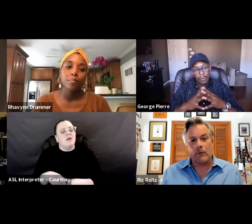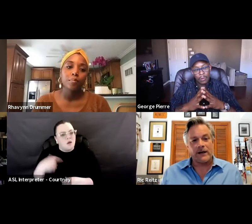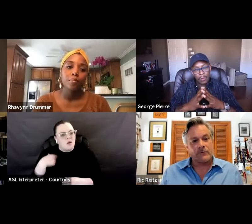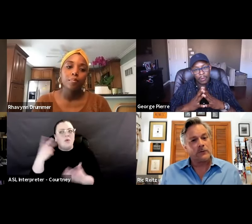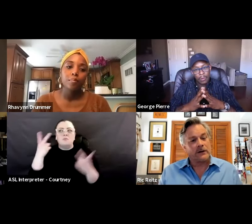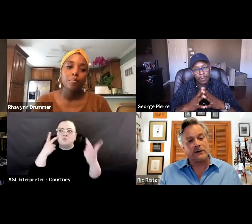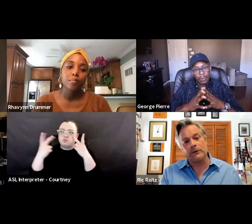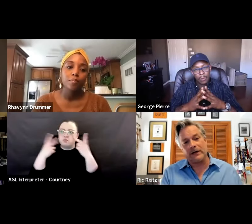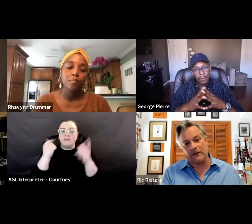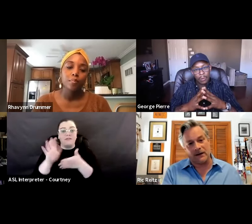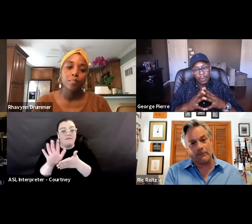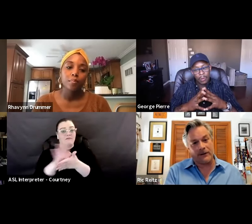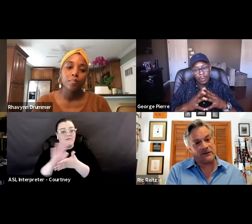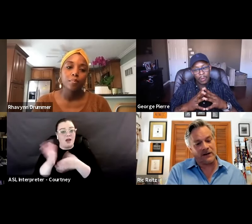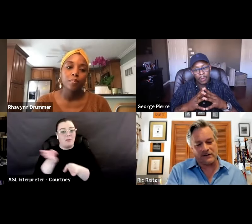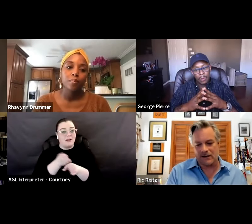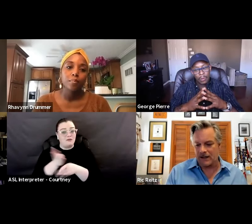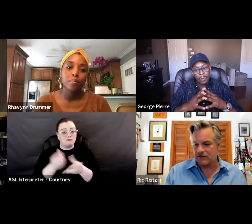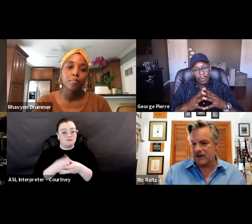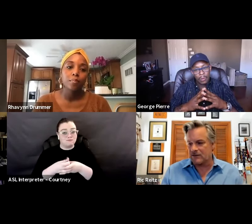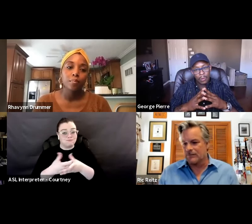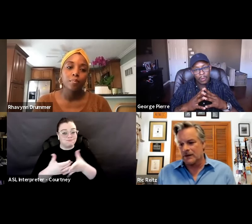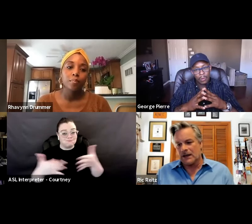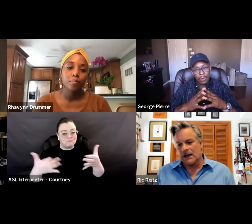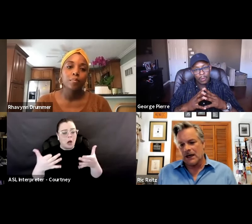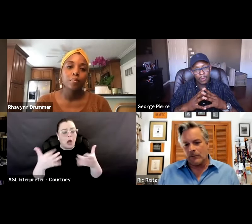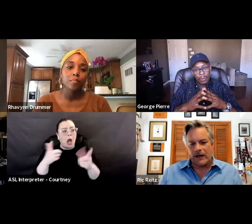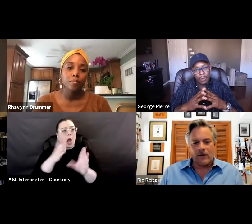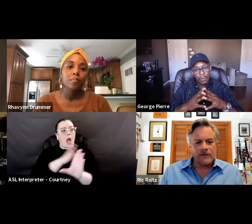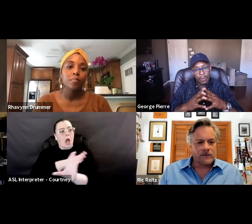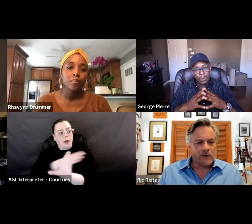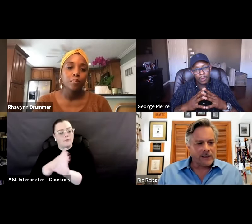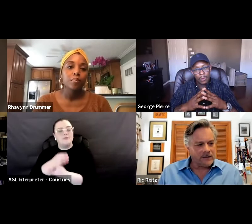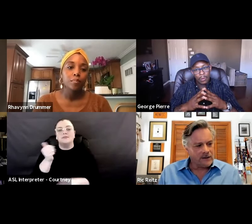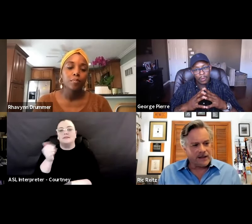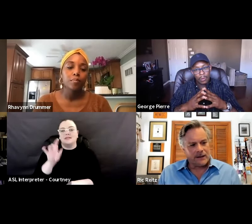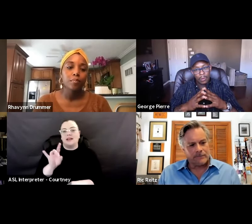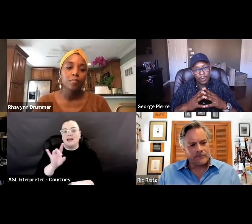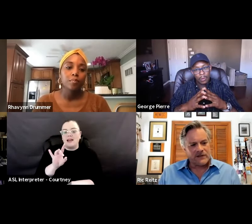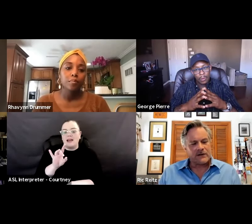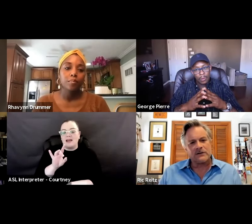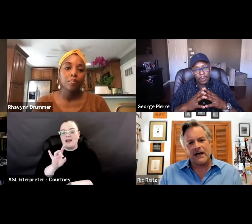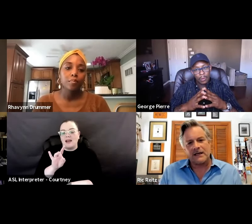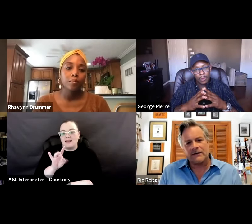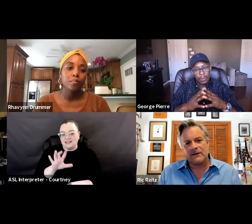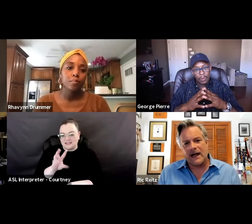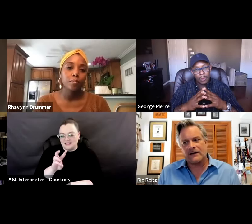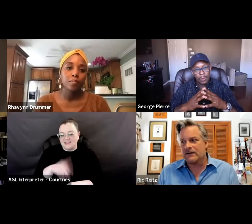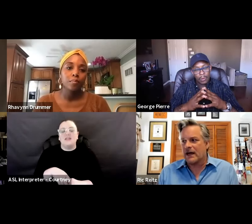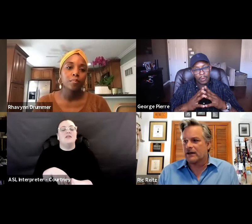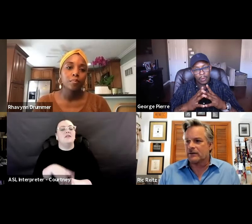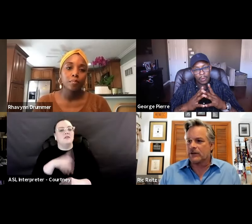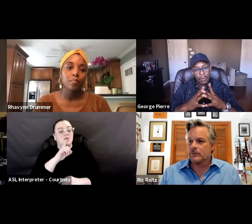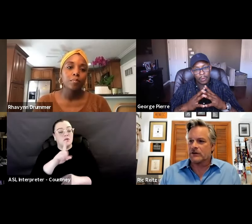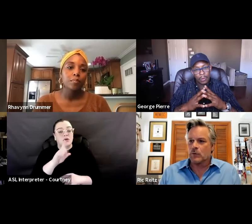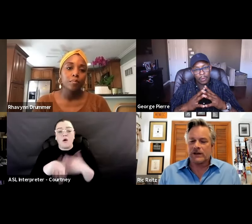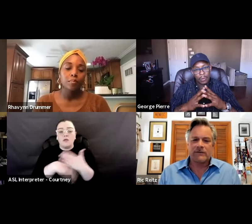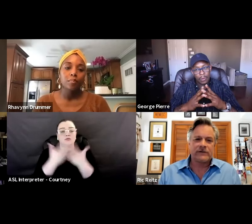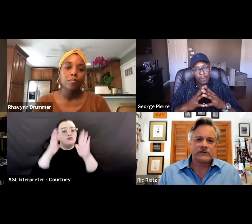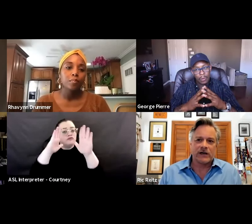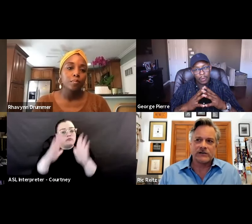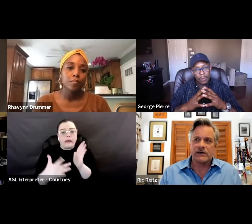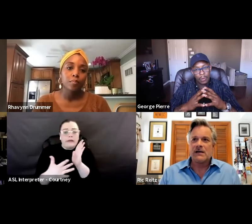time, right up to and including the Olympics in 1996. And we had all this great technical talent, acting talent, and much, much